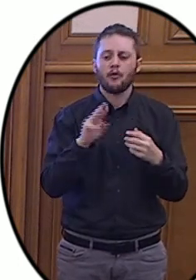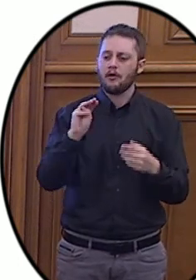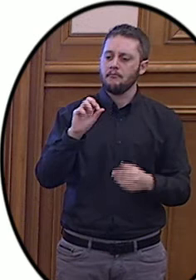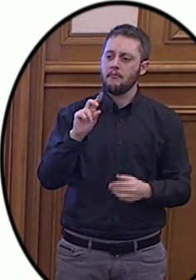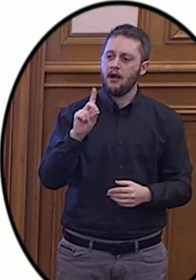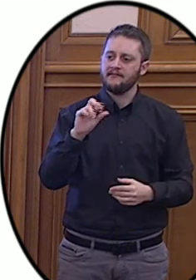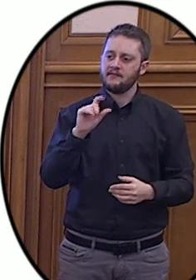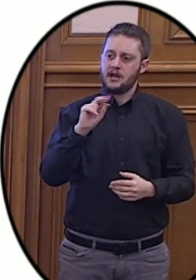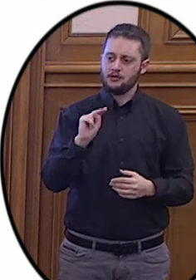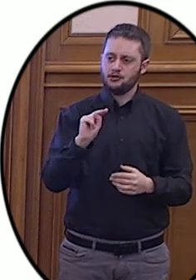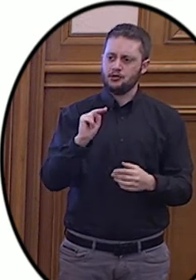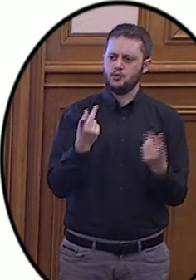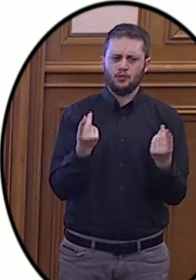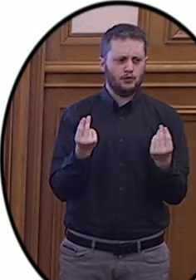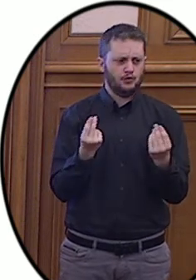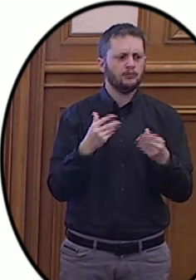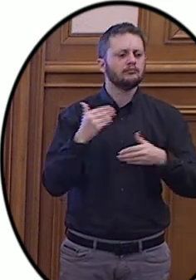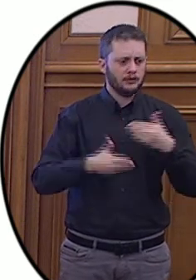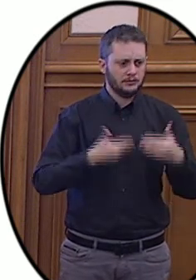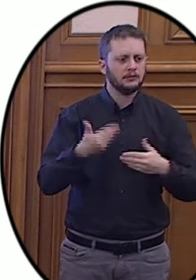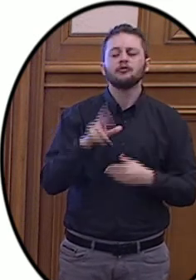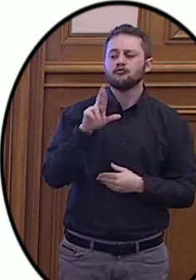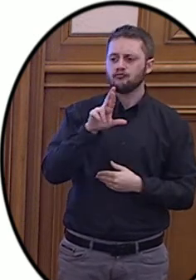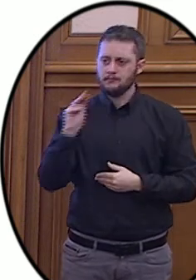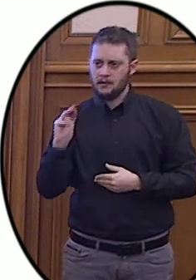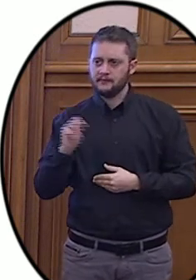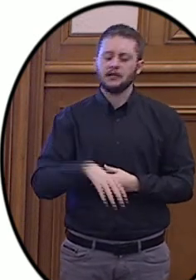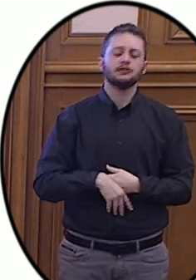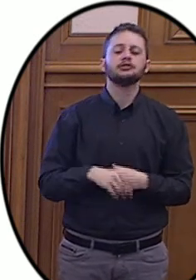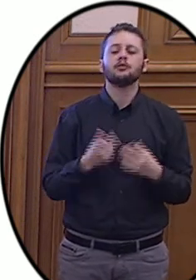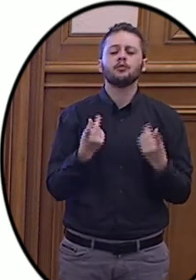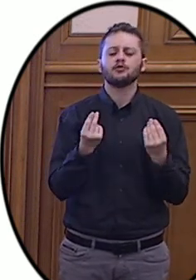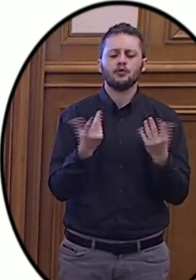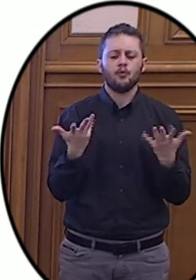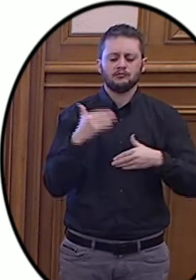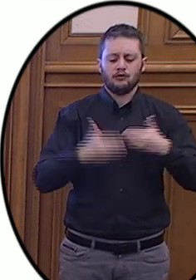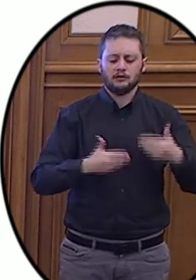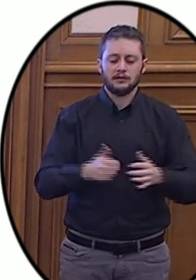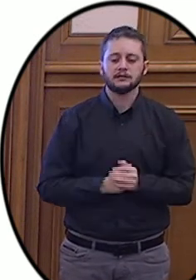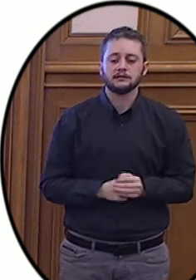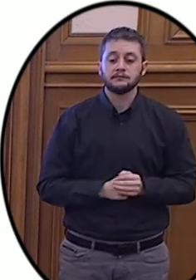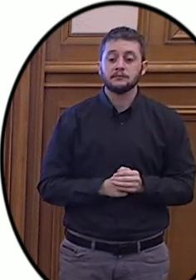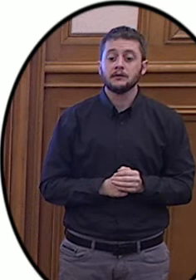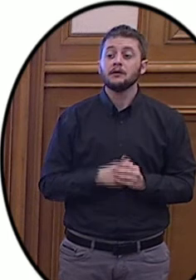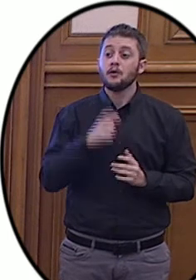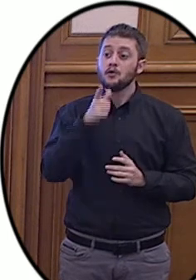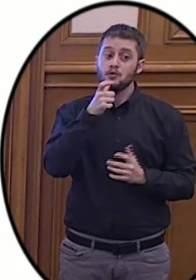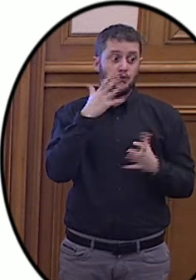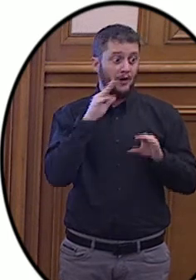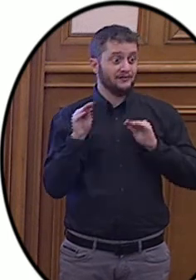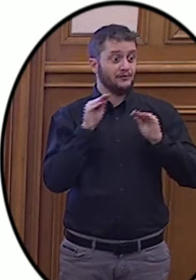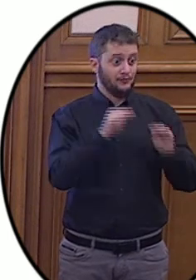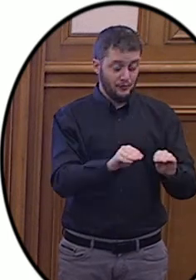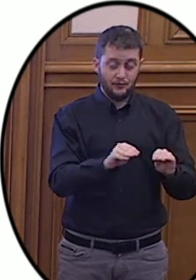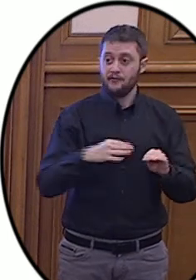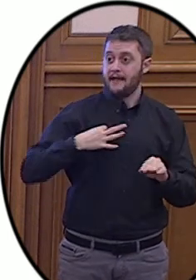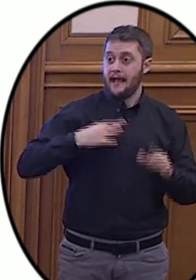The process typically needs to start with a request from the tenant or applicant.